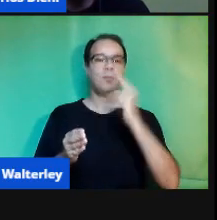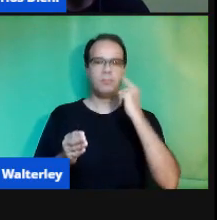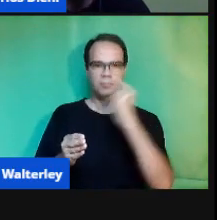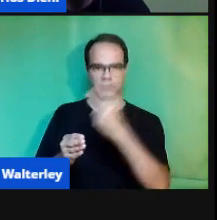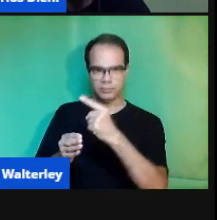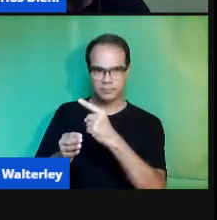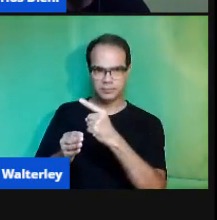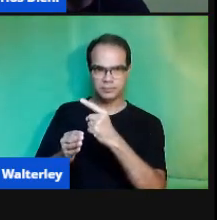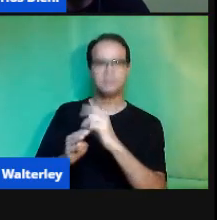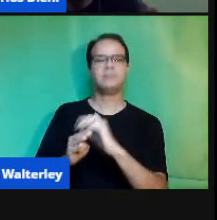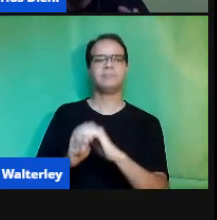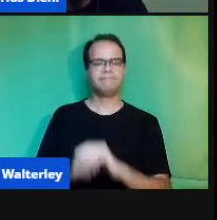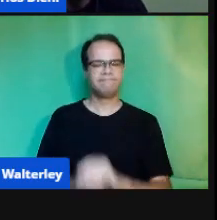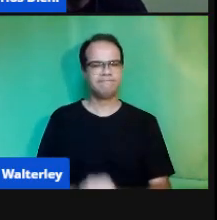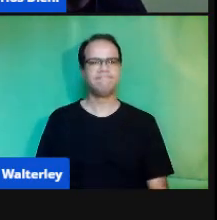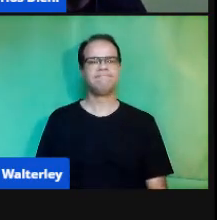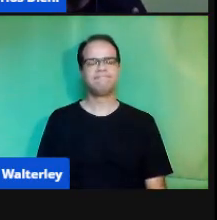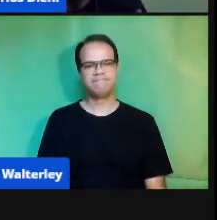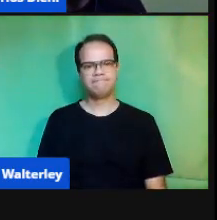fatos.